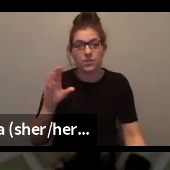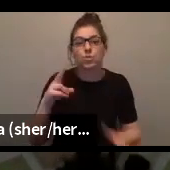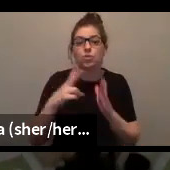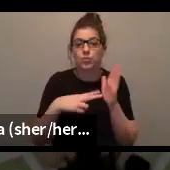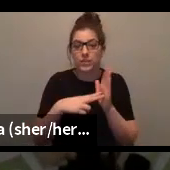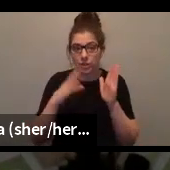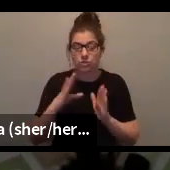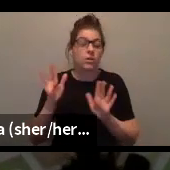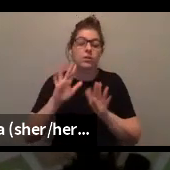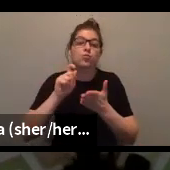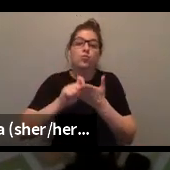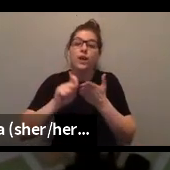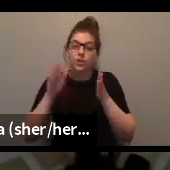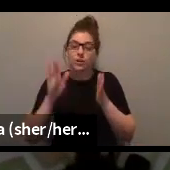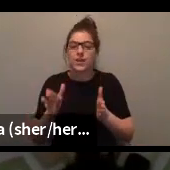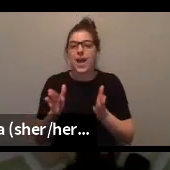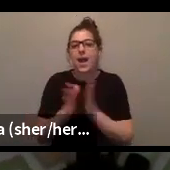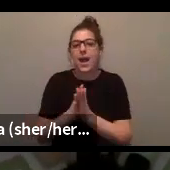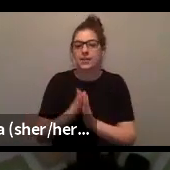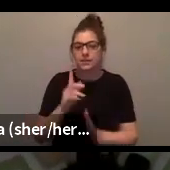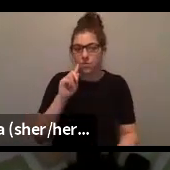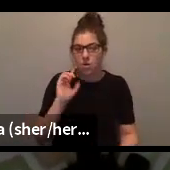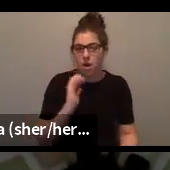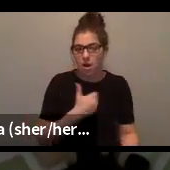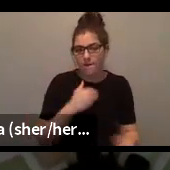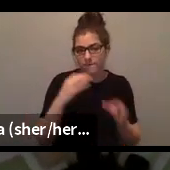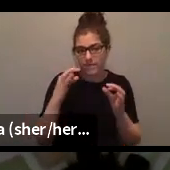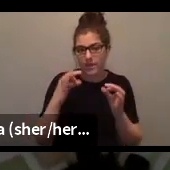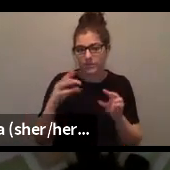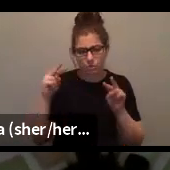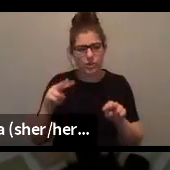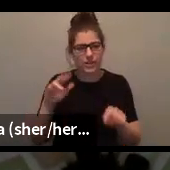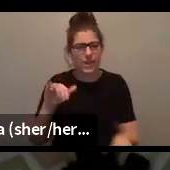our feedback. So really do take a look at the document and type